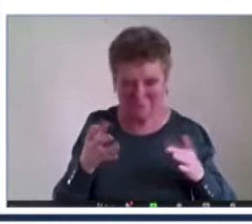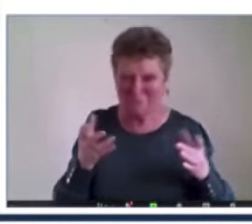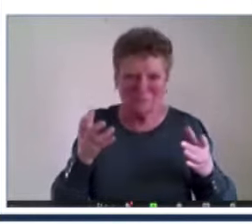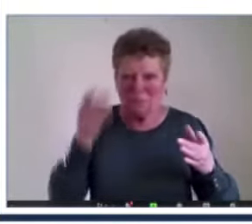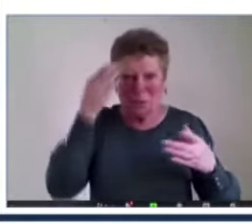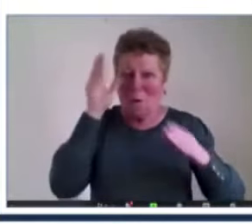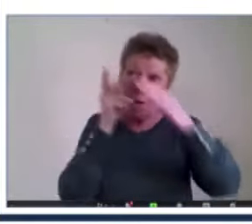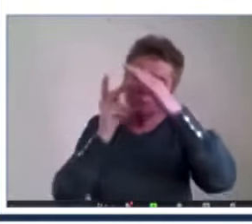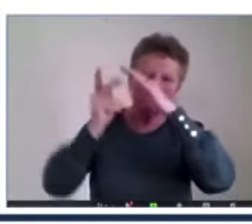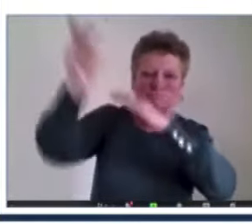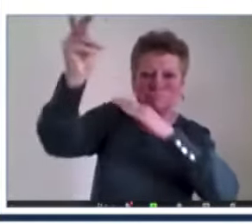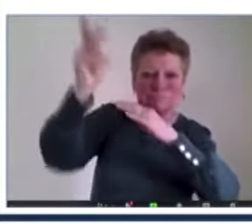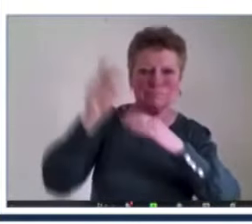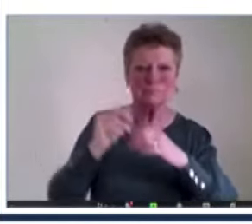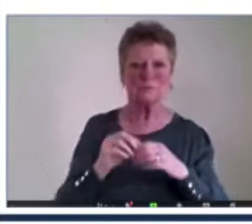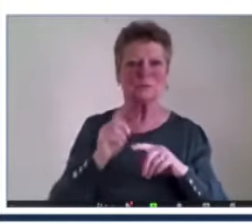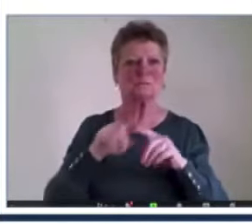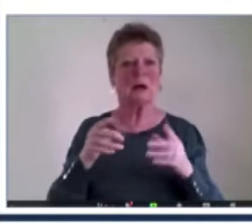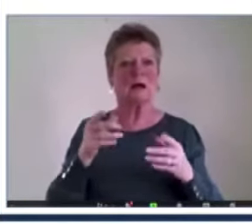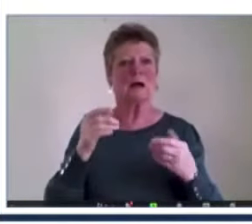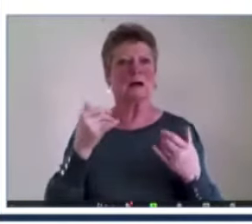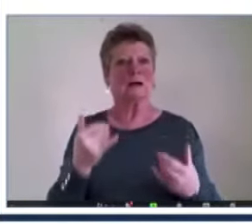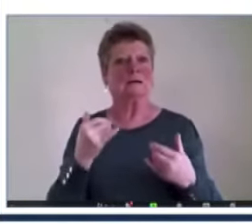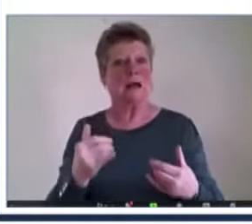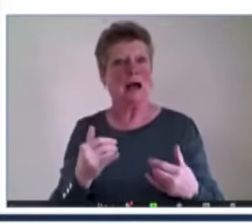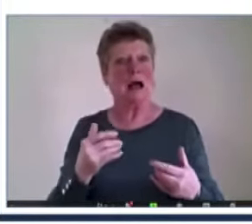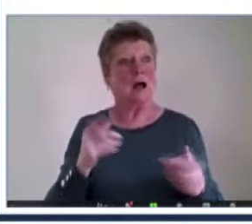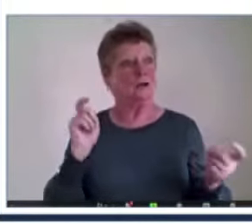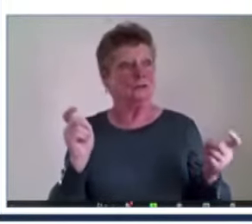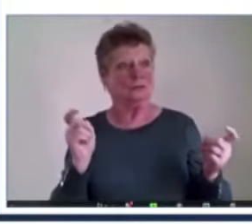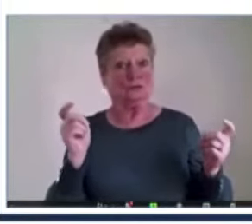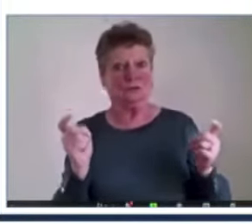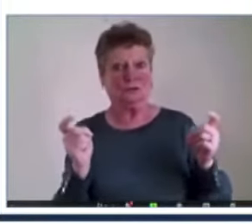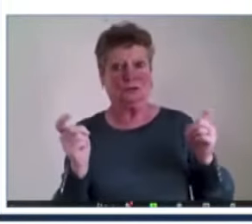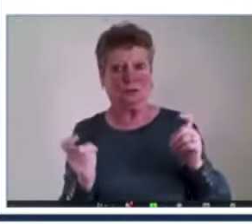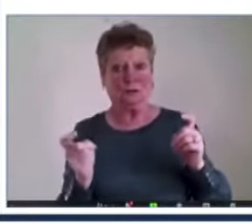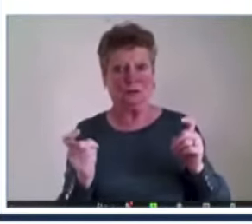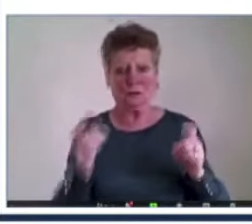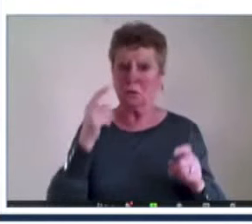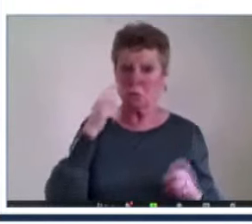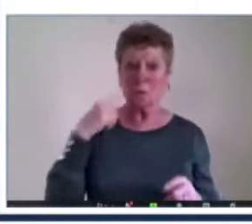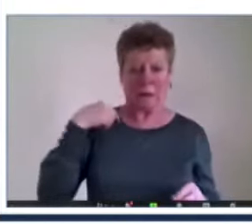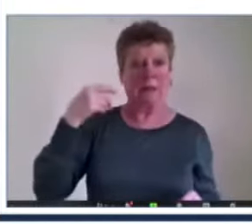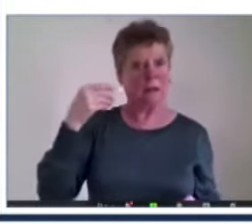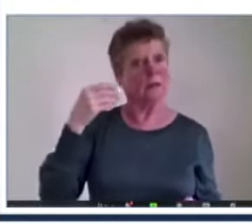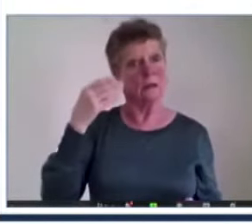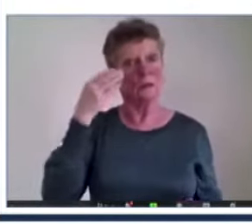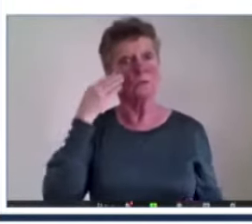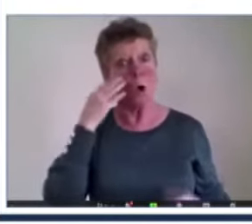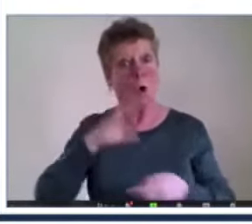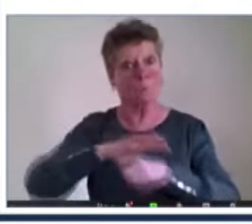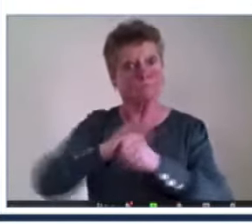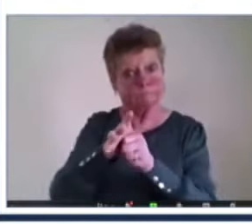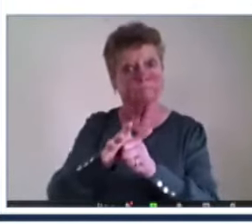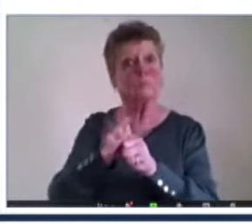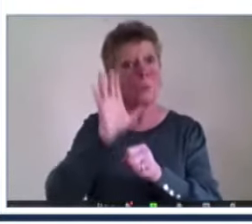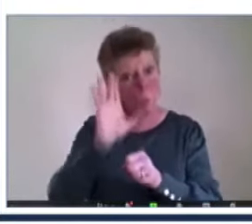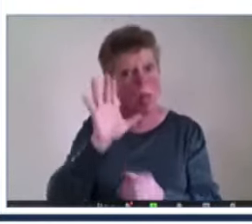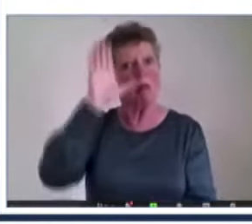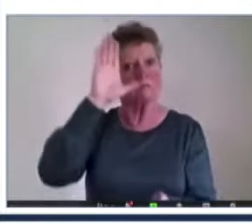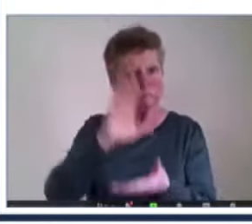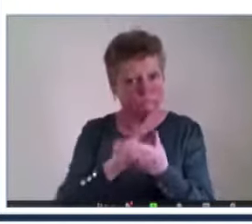it's a substantive change in our phase. That it's the pandemic. All pandemics end. We don't know exactly when, but what they do is they kind